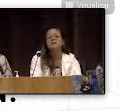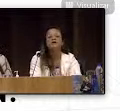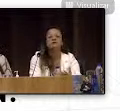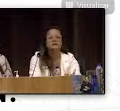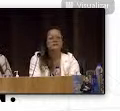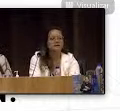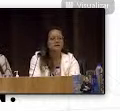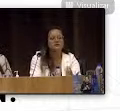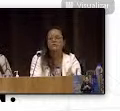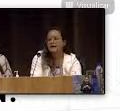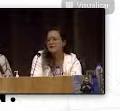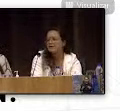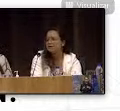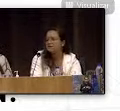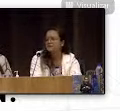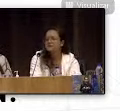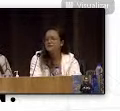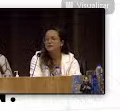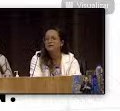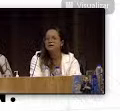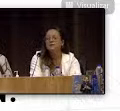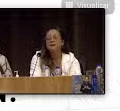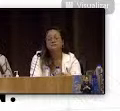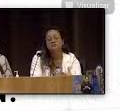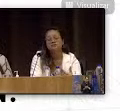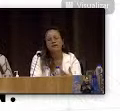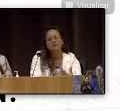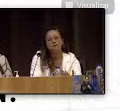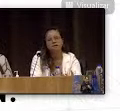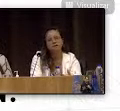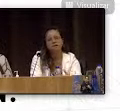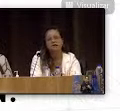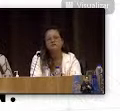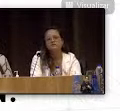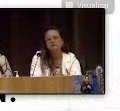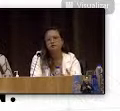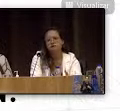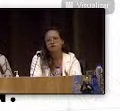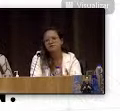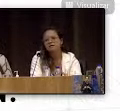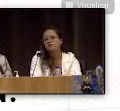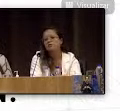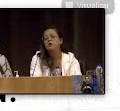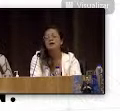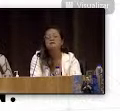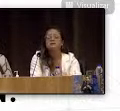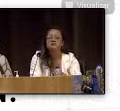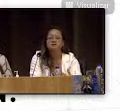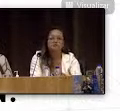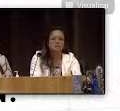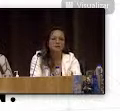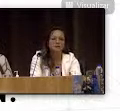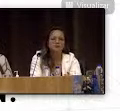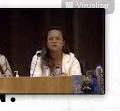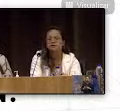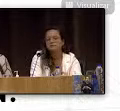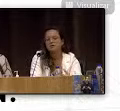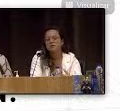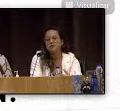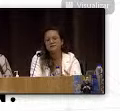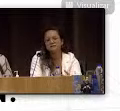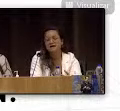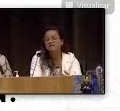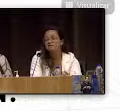return we're going back to be open door like before the pandemic, but we have to